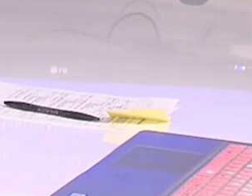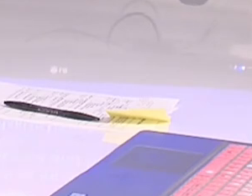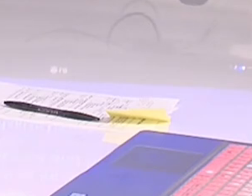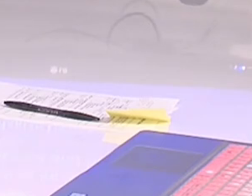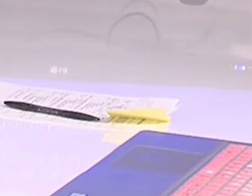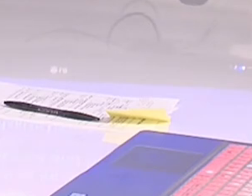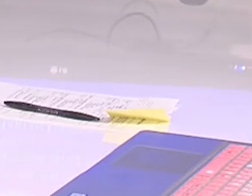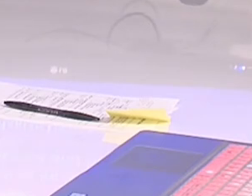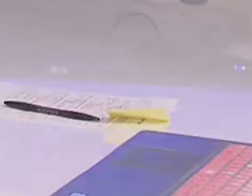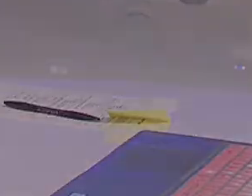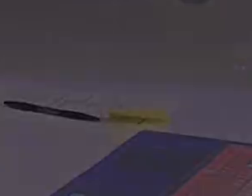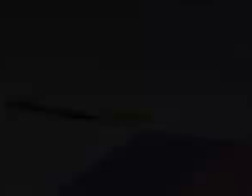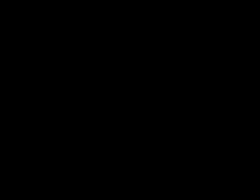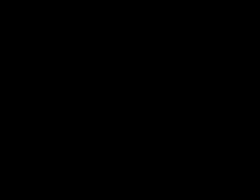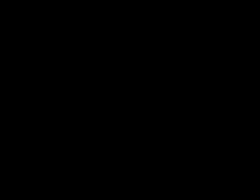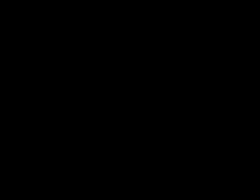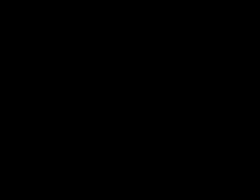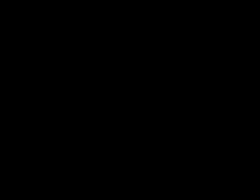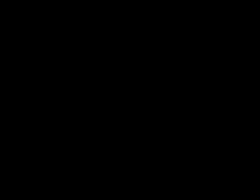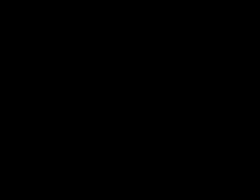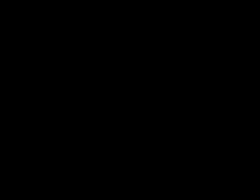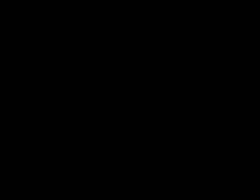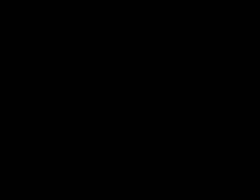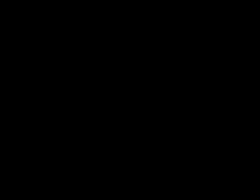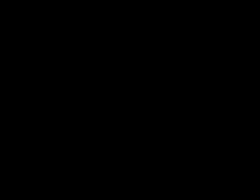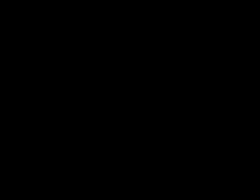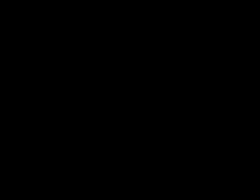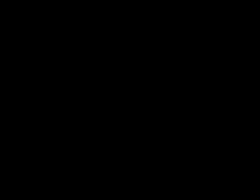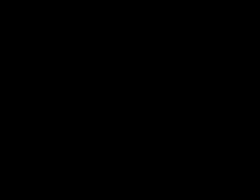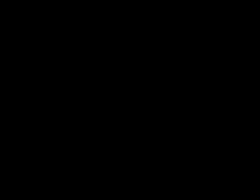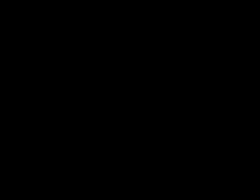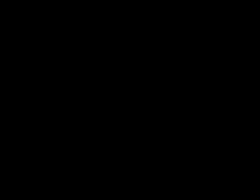about. Cards 1 to 31.